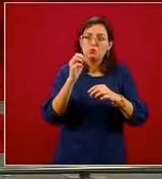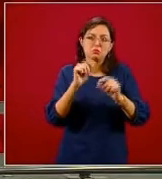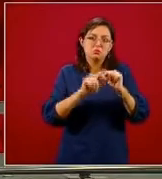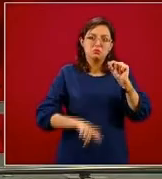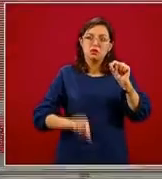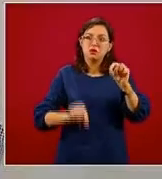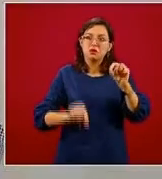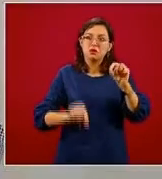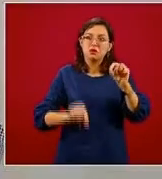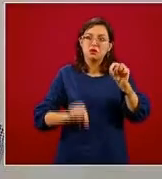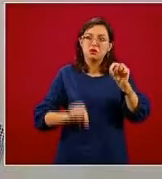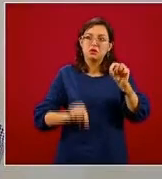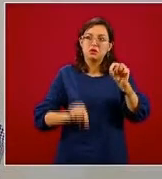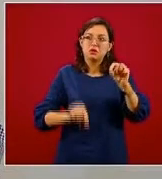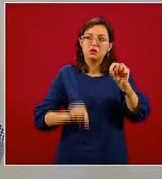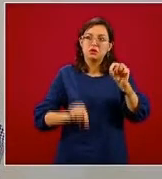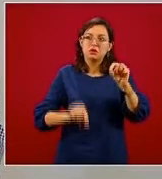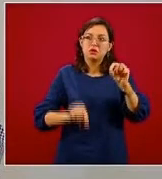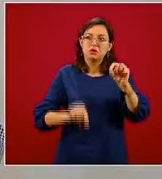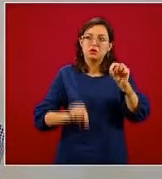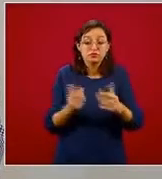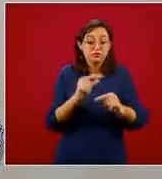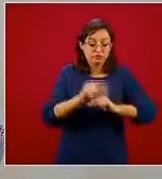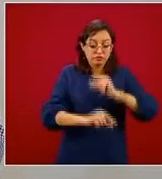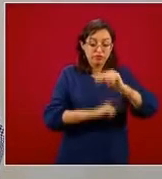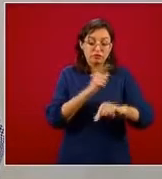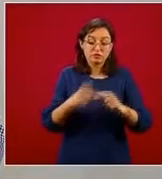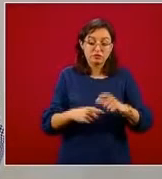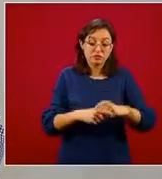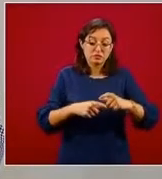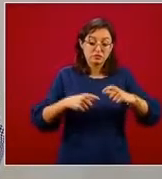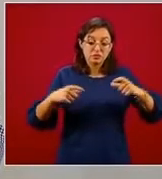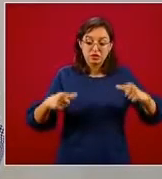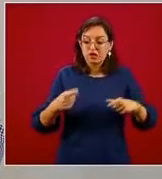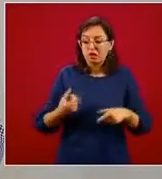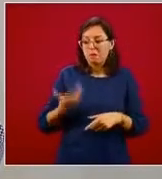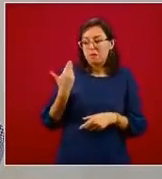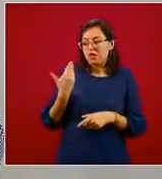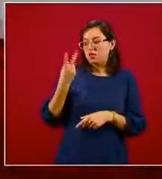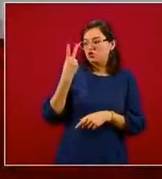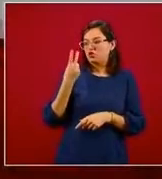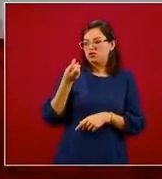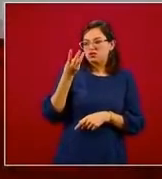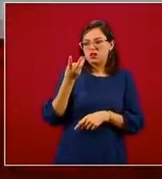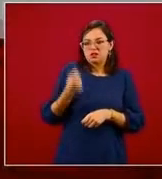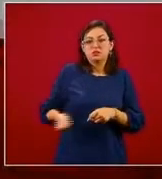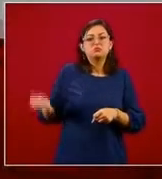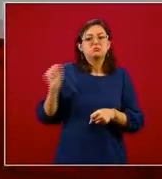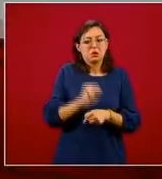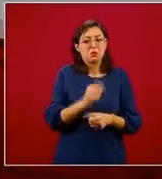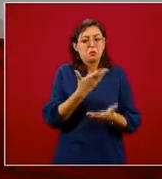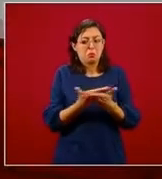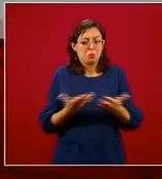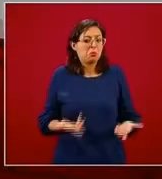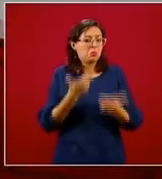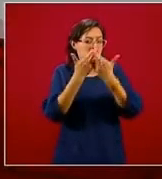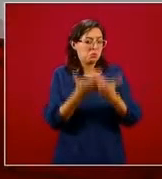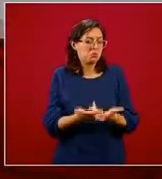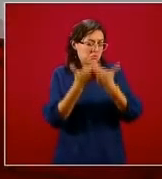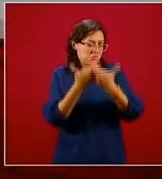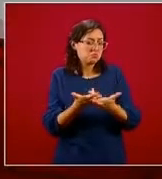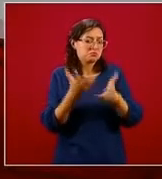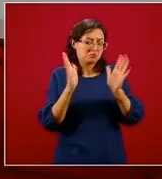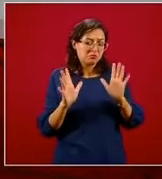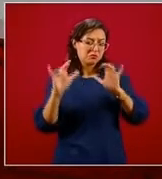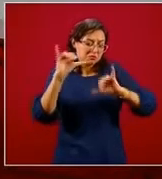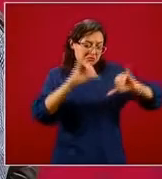o So internacional. those Estos kits fueron they were aumentando waiting to prácticamente en los acquire últimos those dos, kits tres from the semanas. Había international market. mucha So after two or disponibilidad de three estos kits. weeks, De they hecho, did